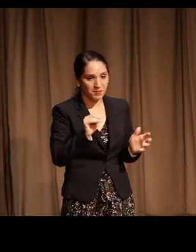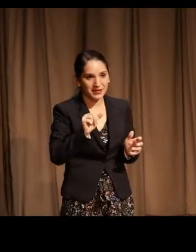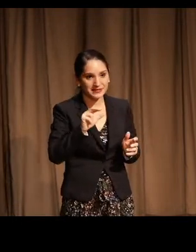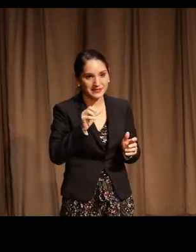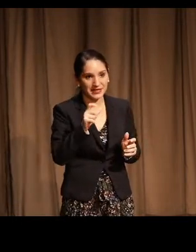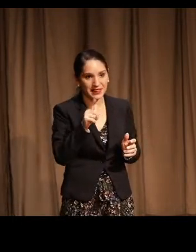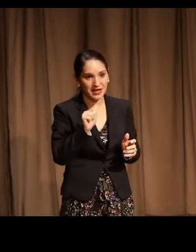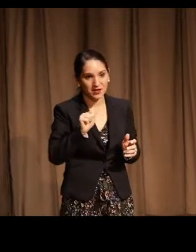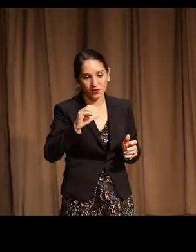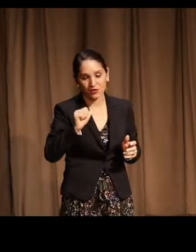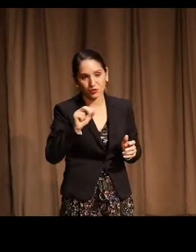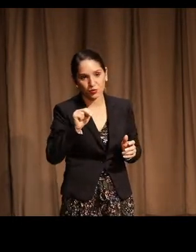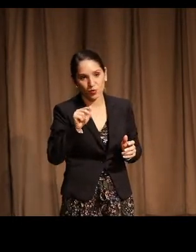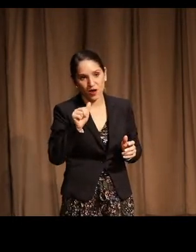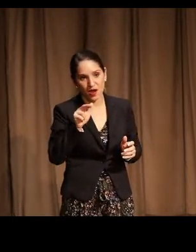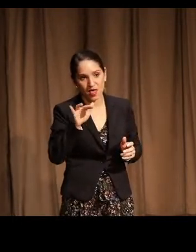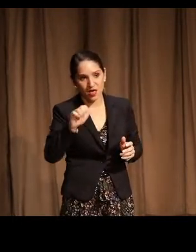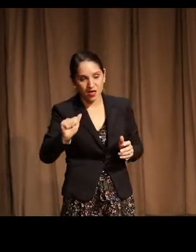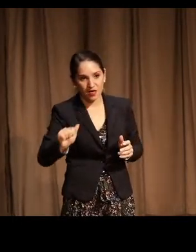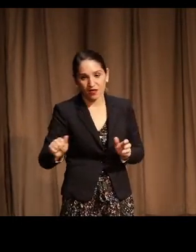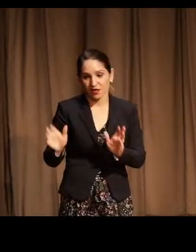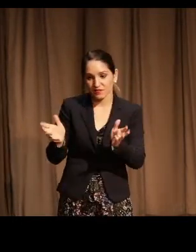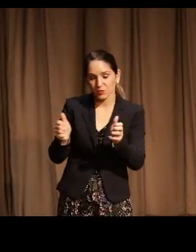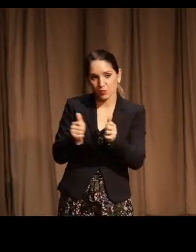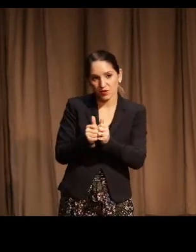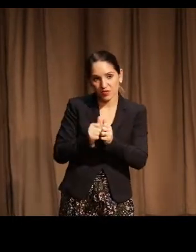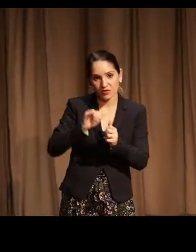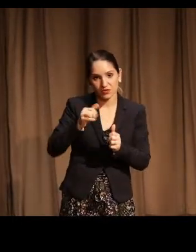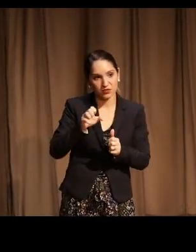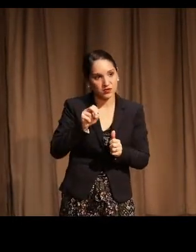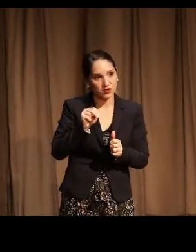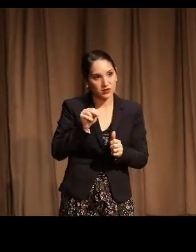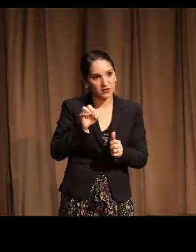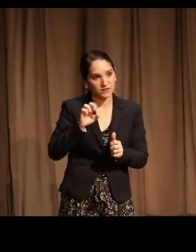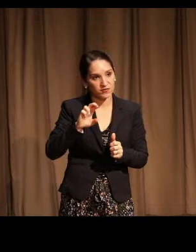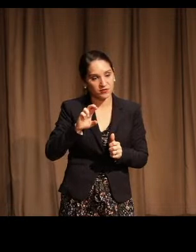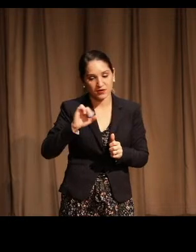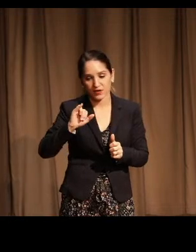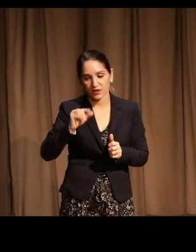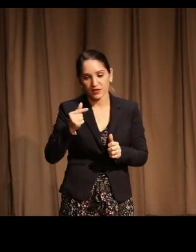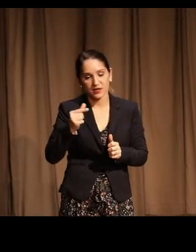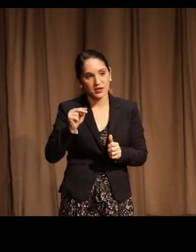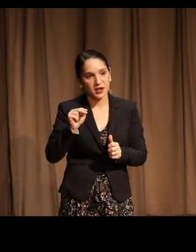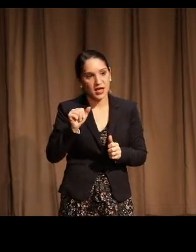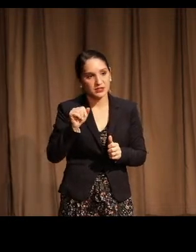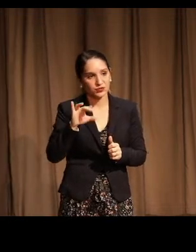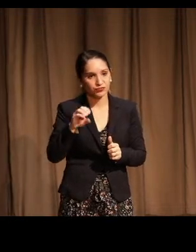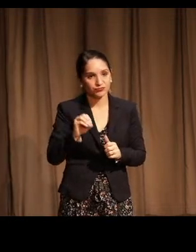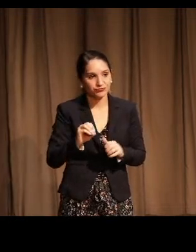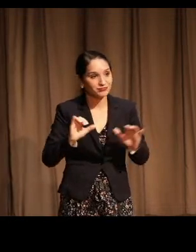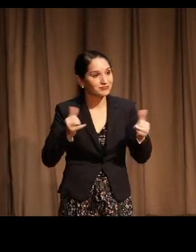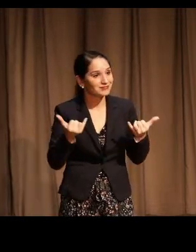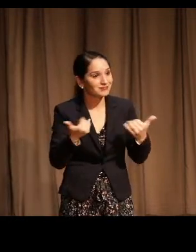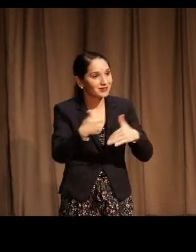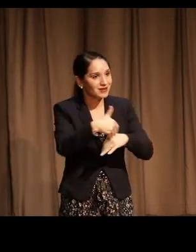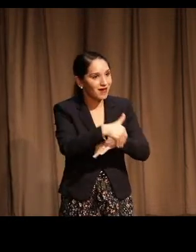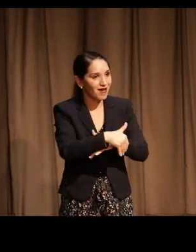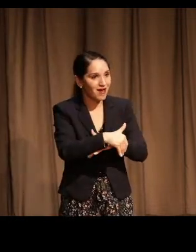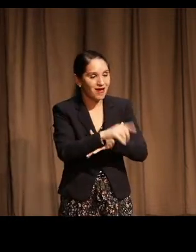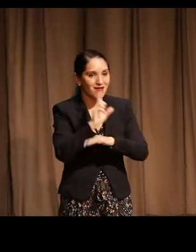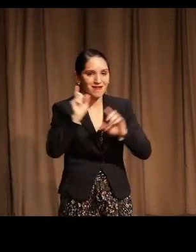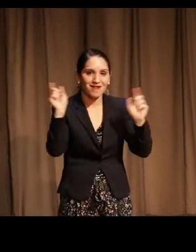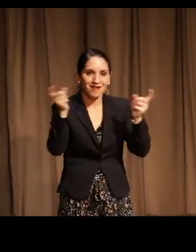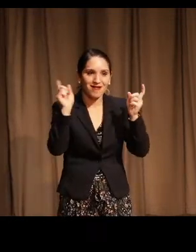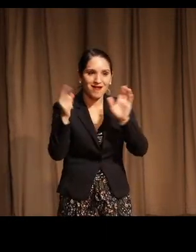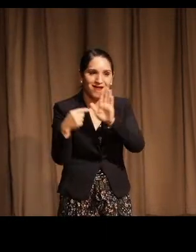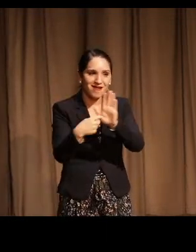in conversation with Jennifer Inacio. Tonight, we celebrate the opening of our newly commissioned